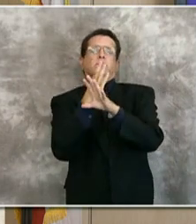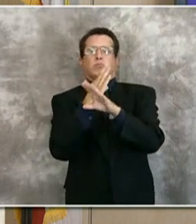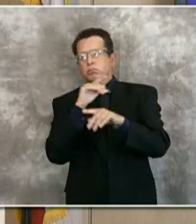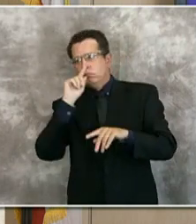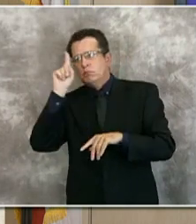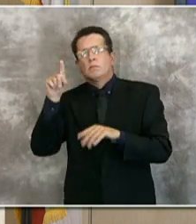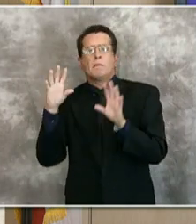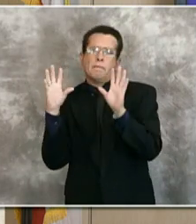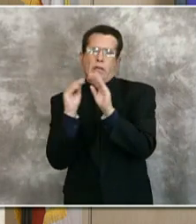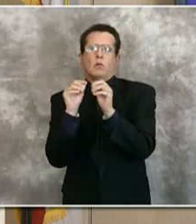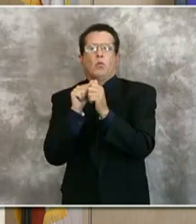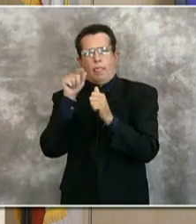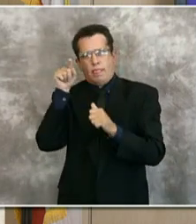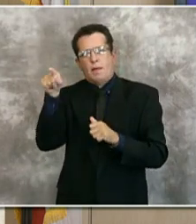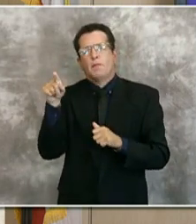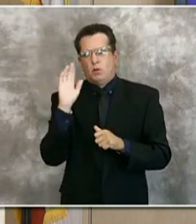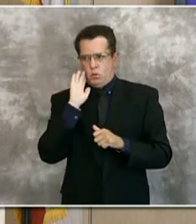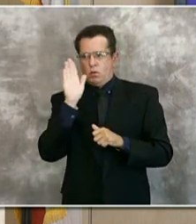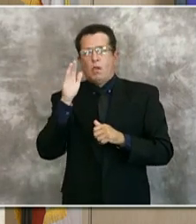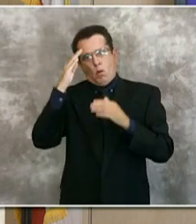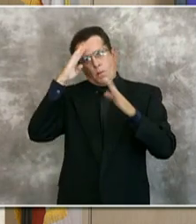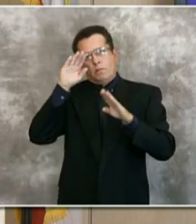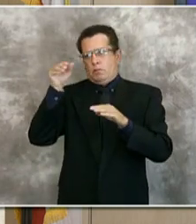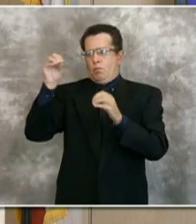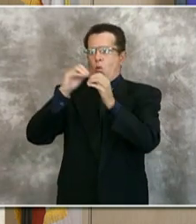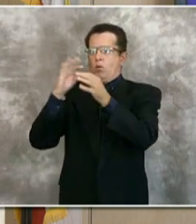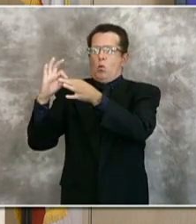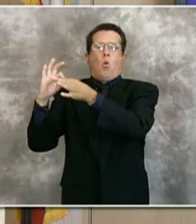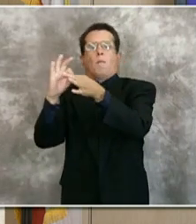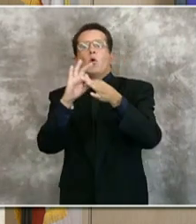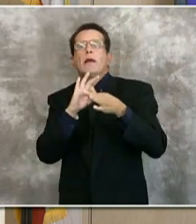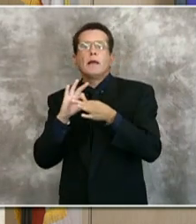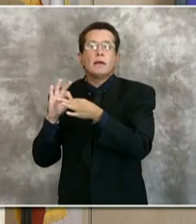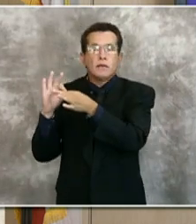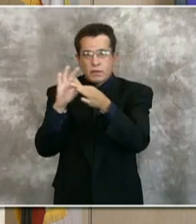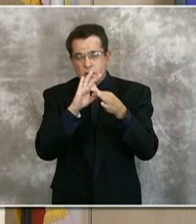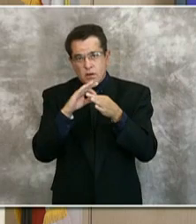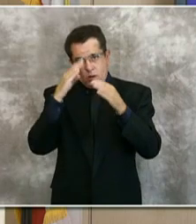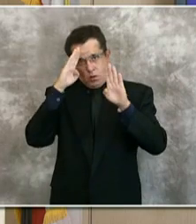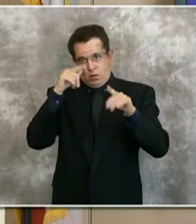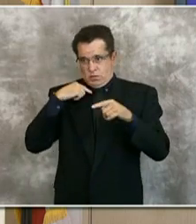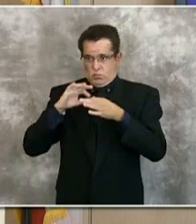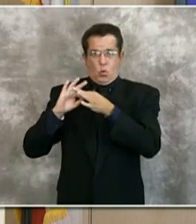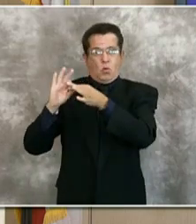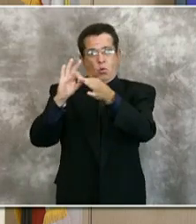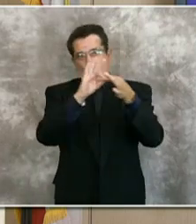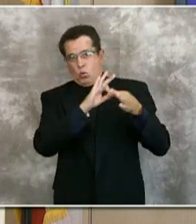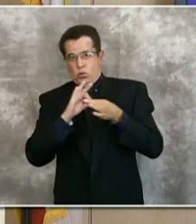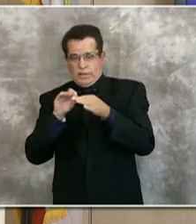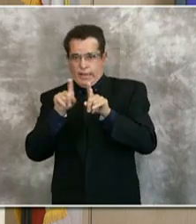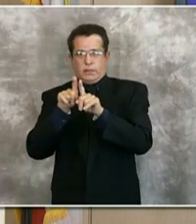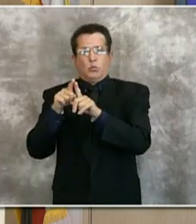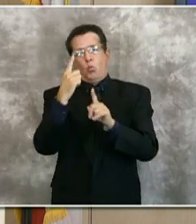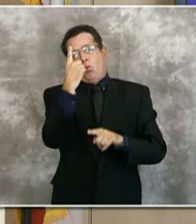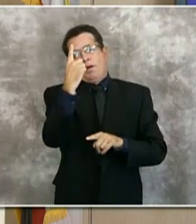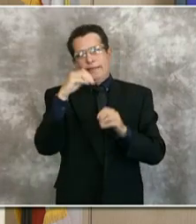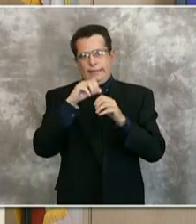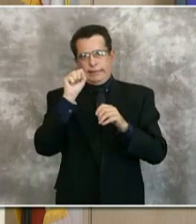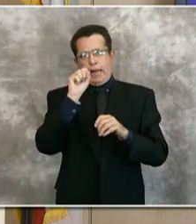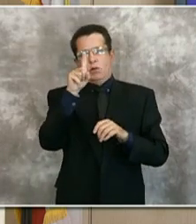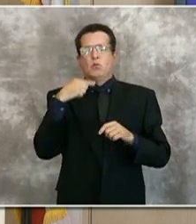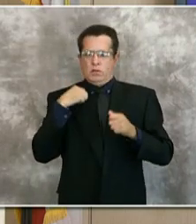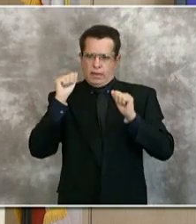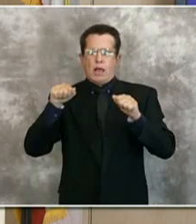to gain their partnership and hopefully their cooperation. If we can be one San Diego, we can win